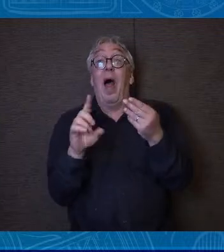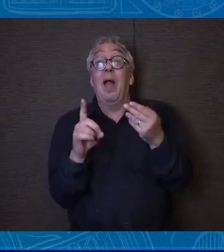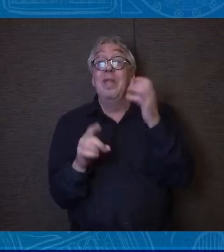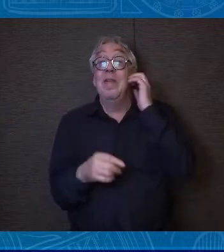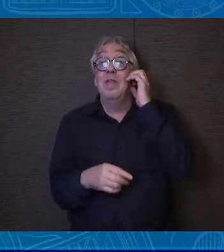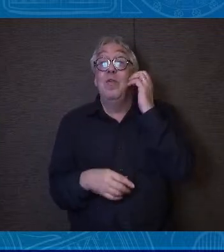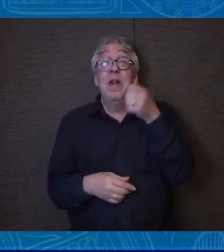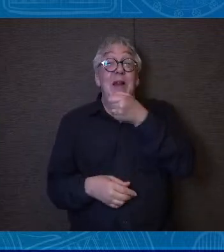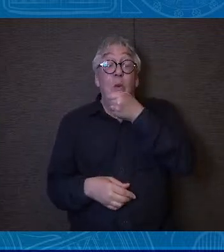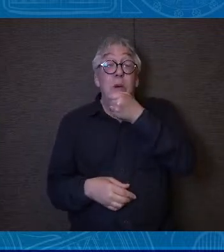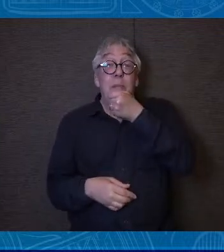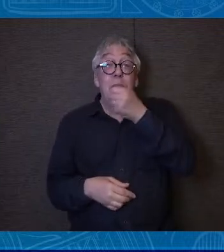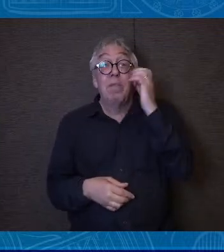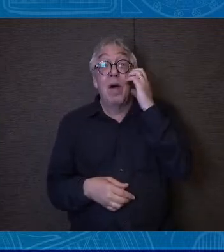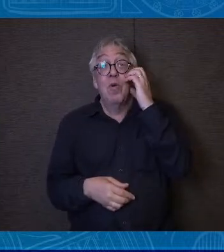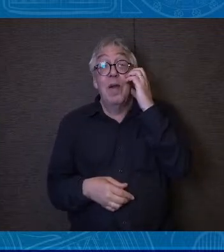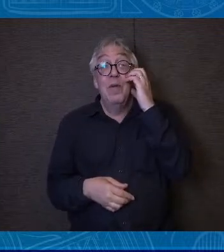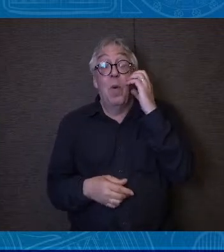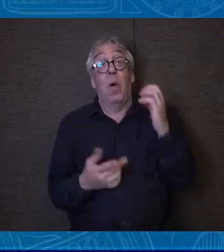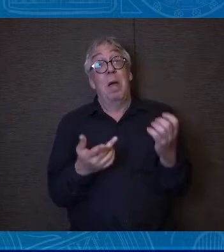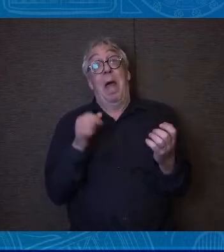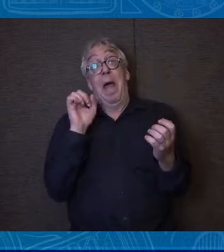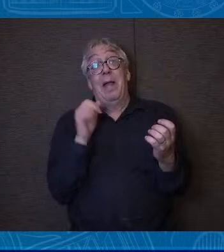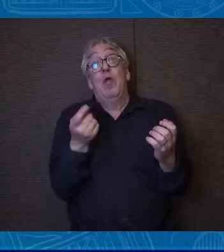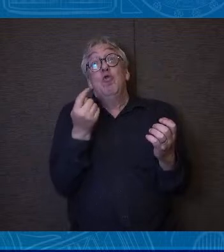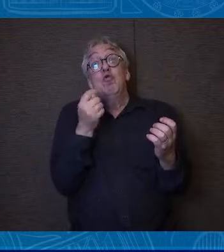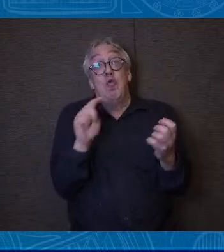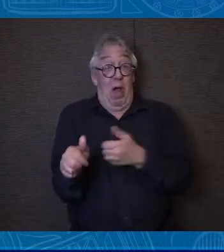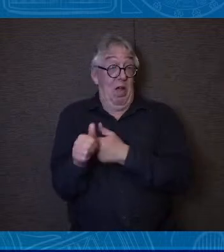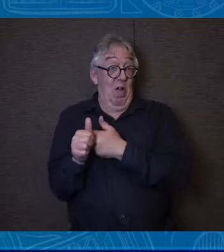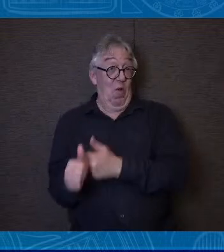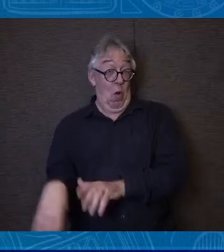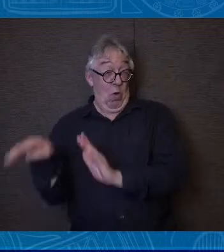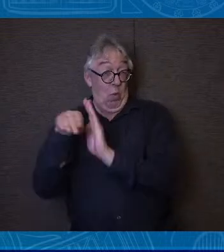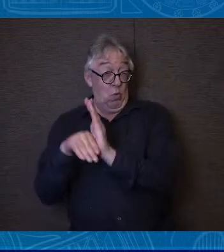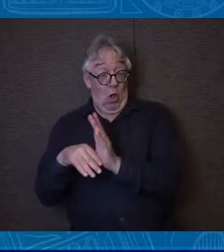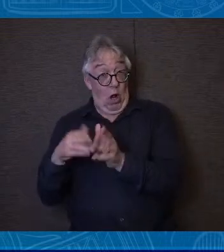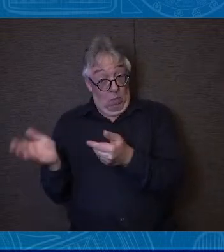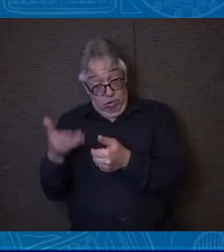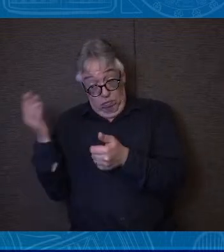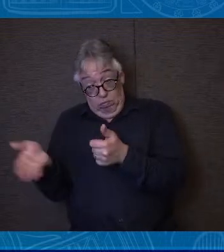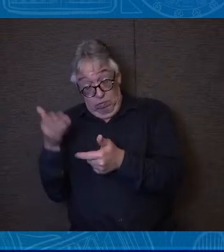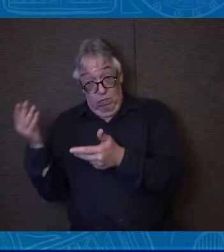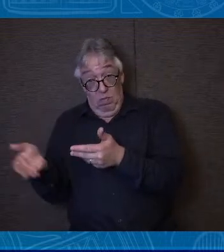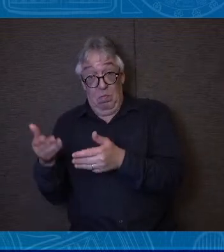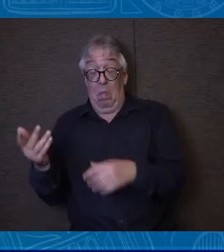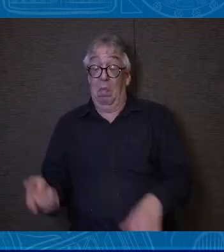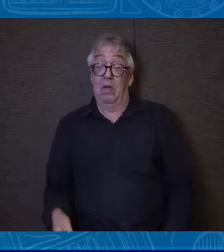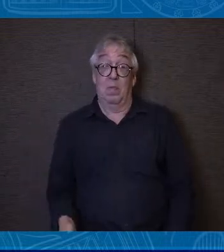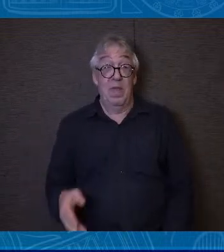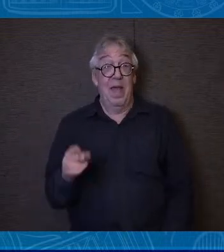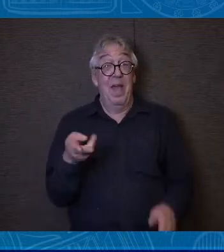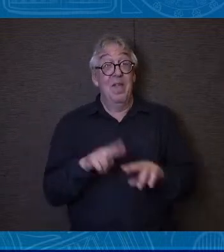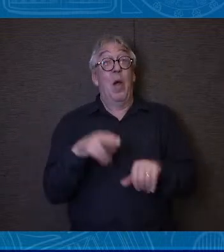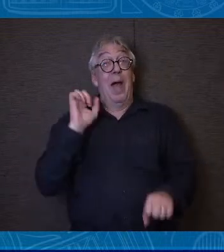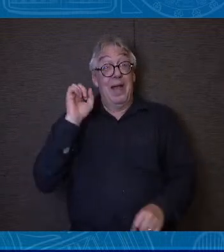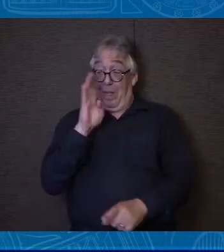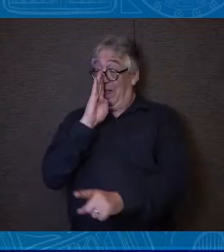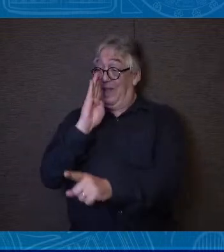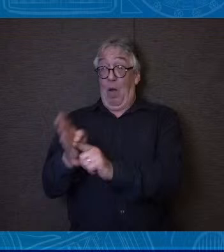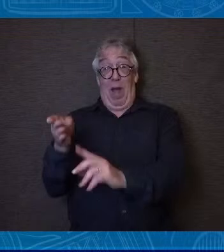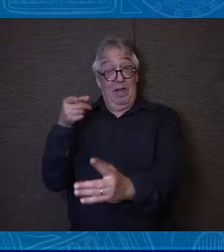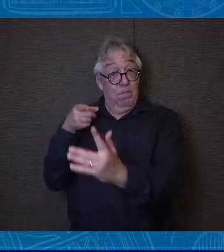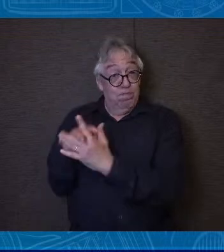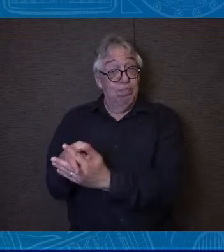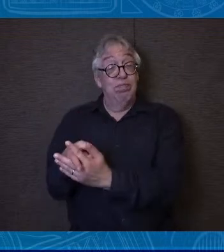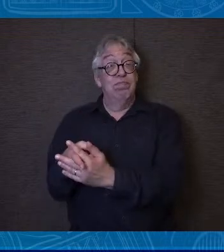this. Now, if cannot get it direct to an amateur radio, maybe then we can establish